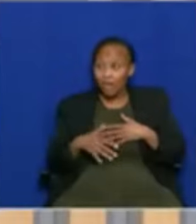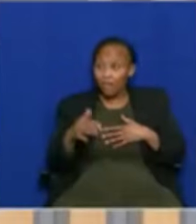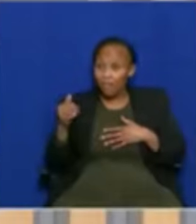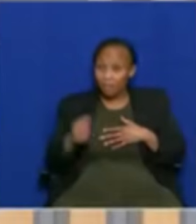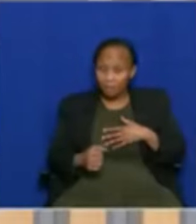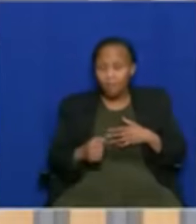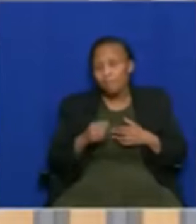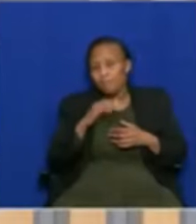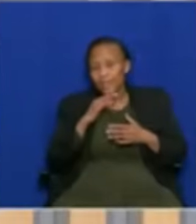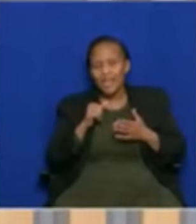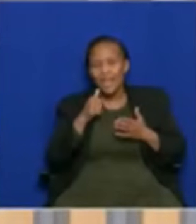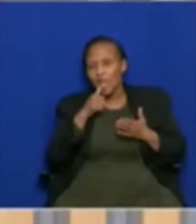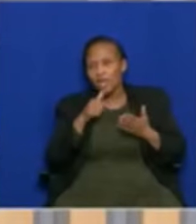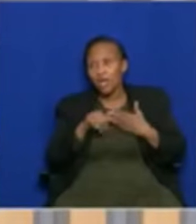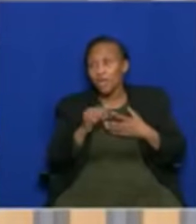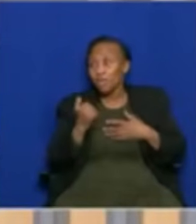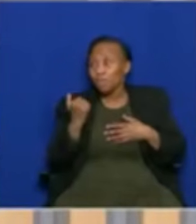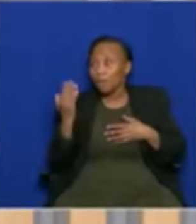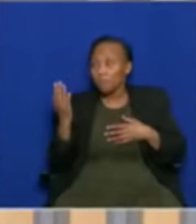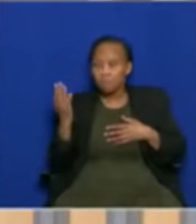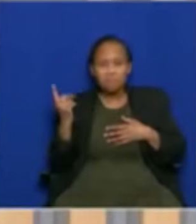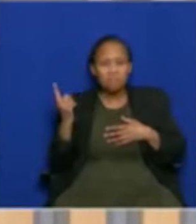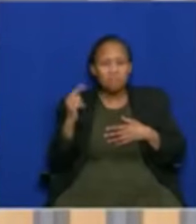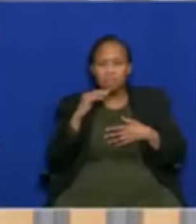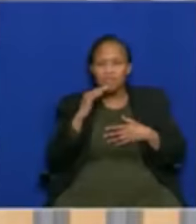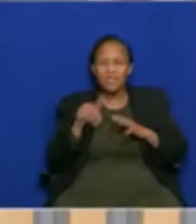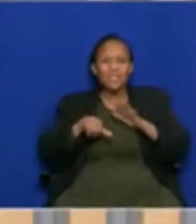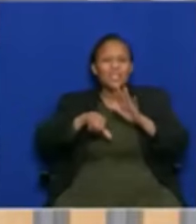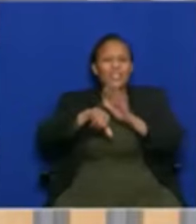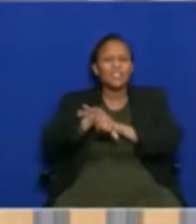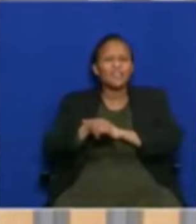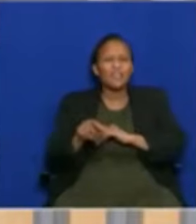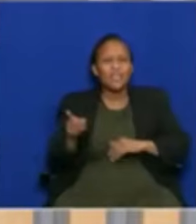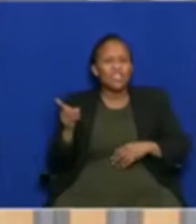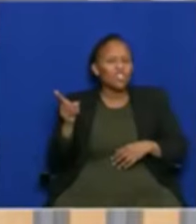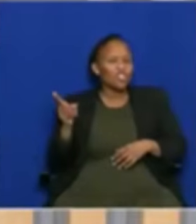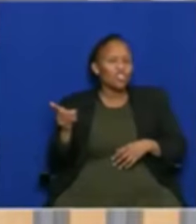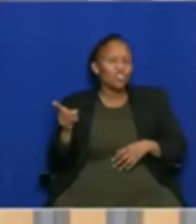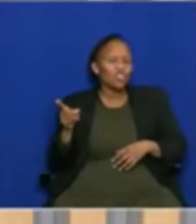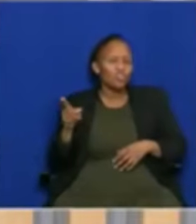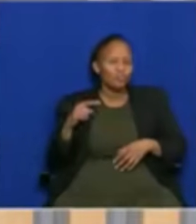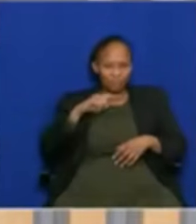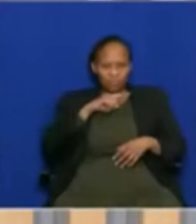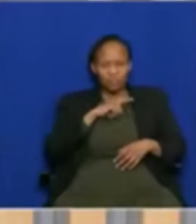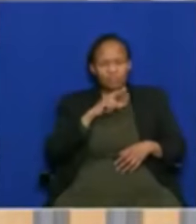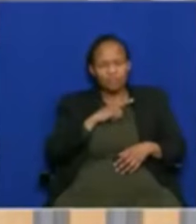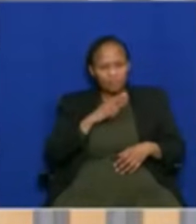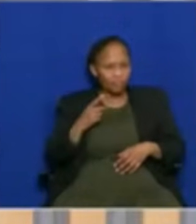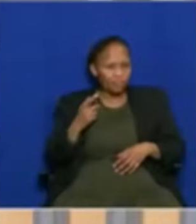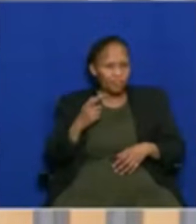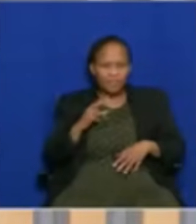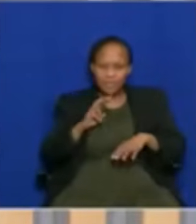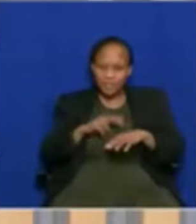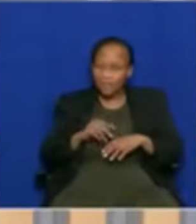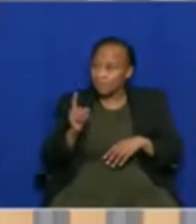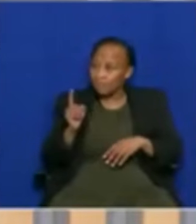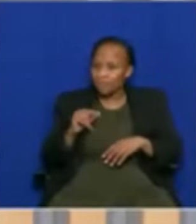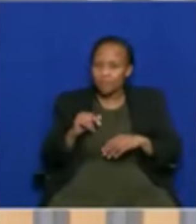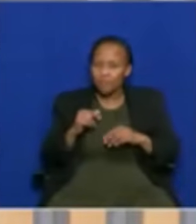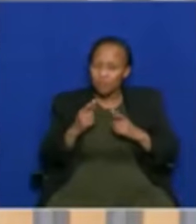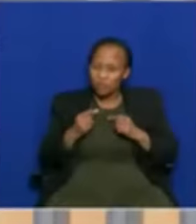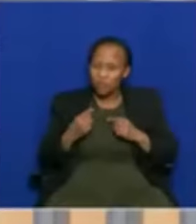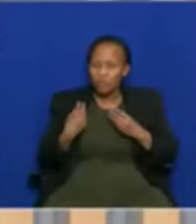it was disadvantaging her because it was requiring her to go through something which was actually not required.